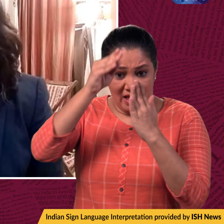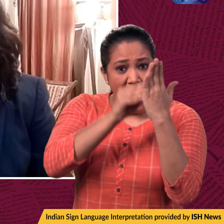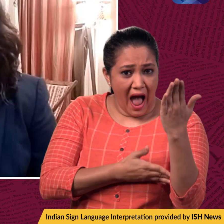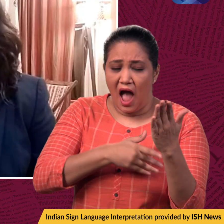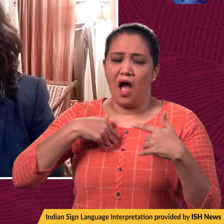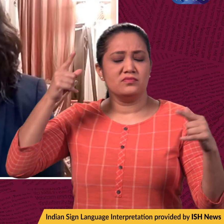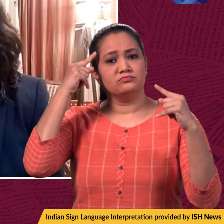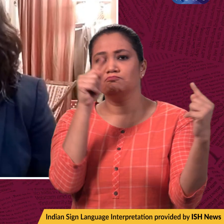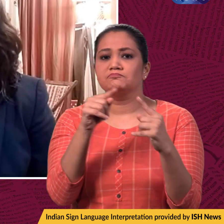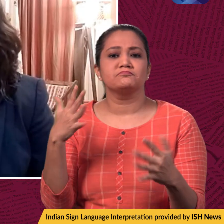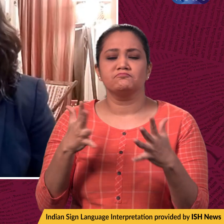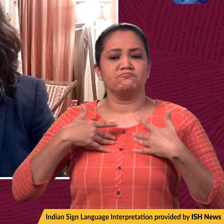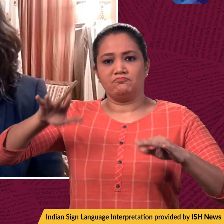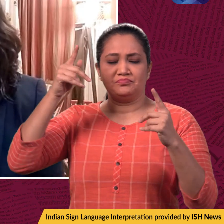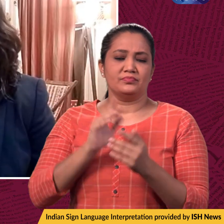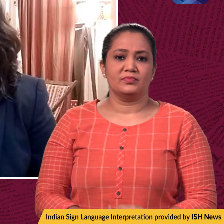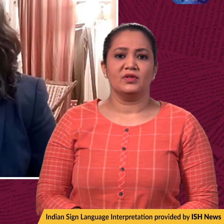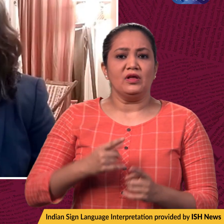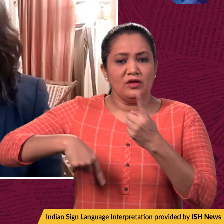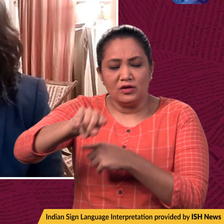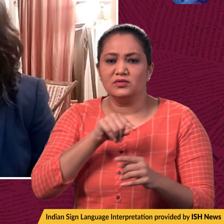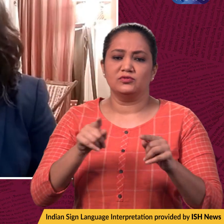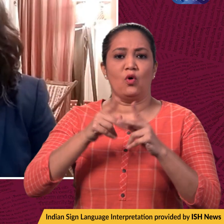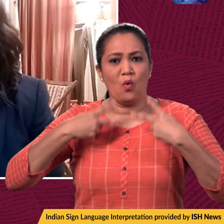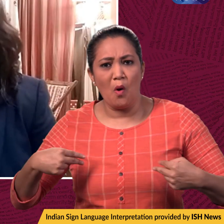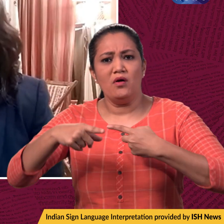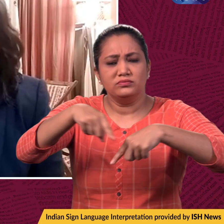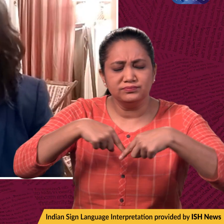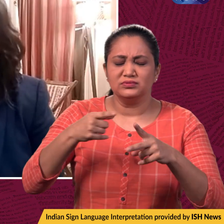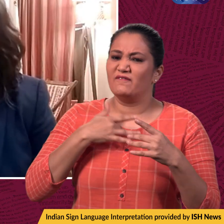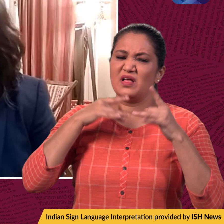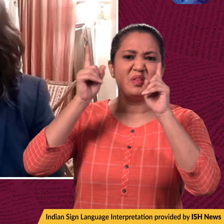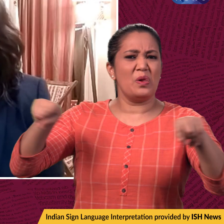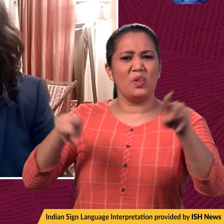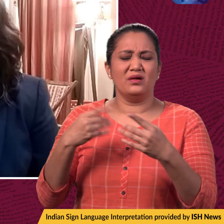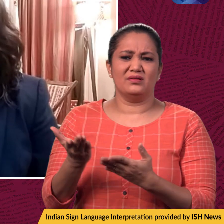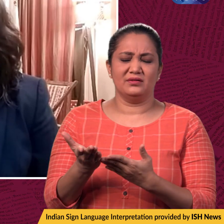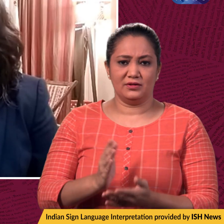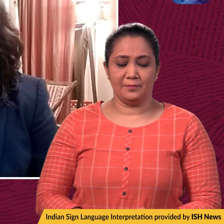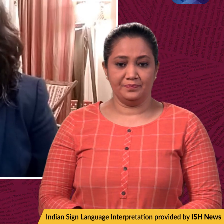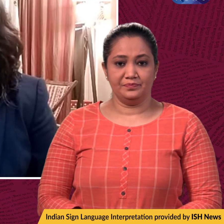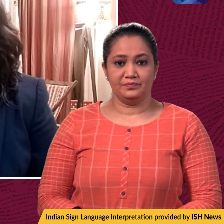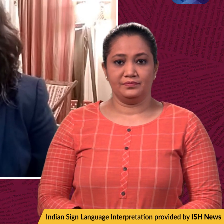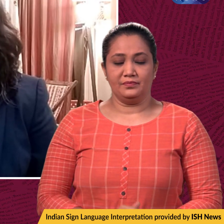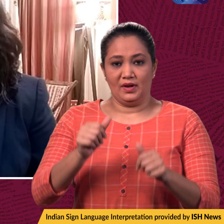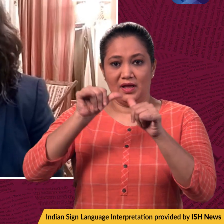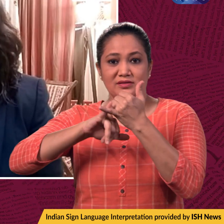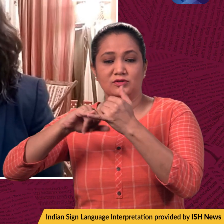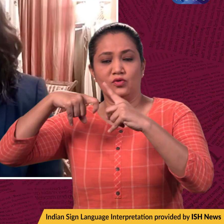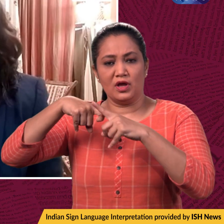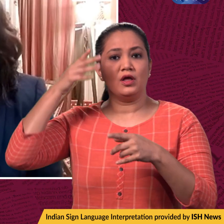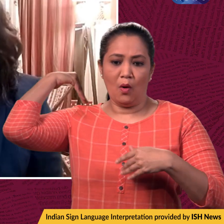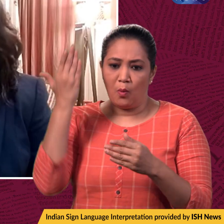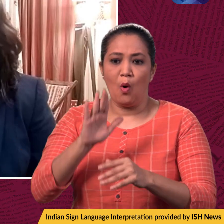all of the accusations, and rights groups have condemned the court trials as a sham. Now, Ms. Suu Kyi has been